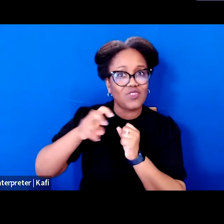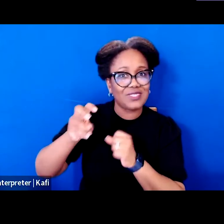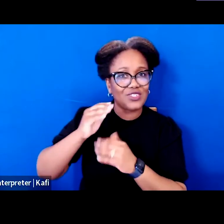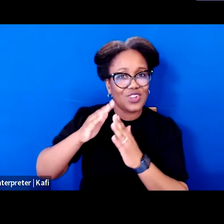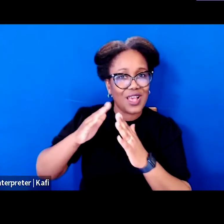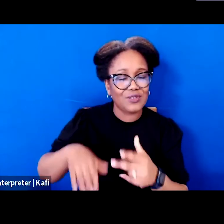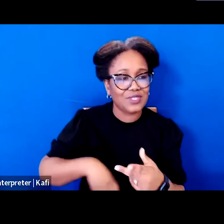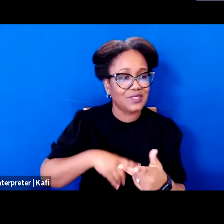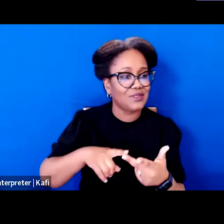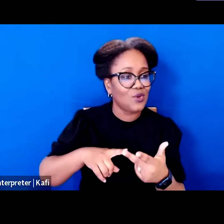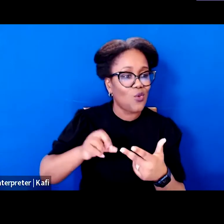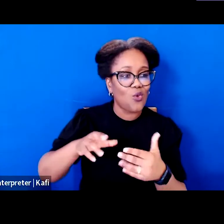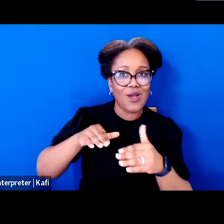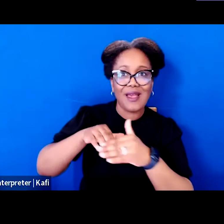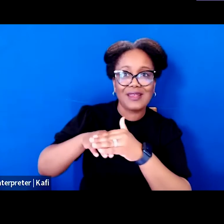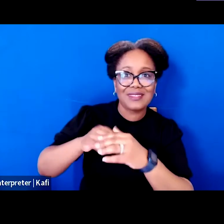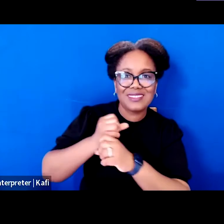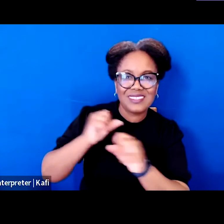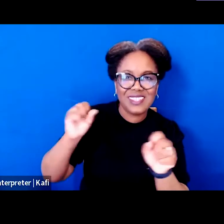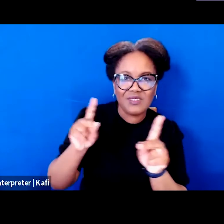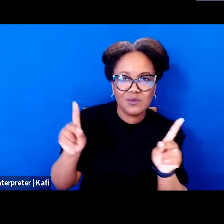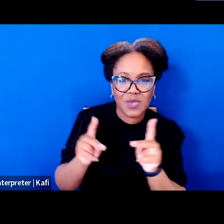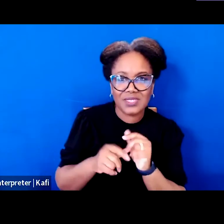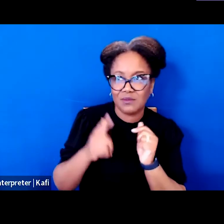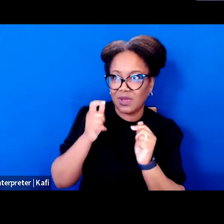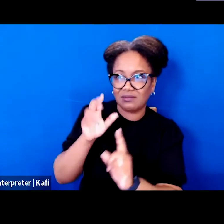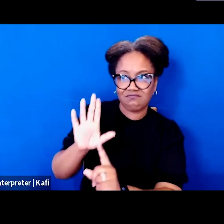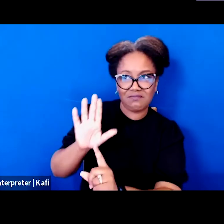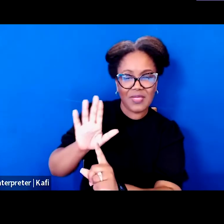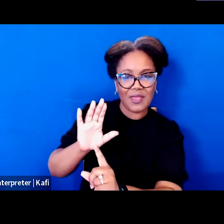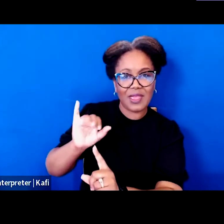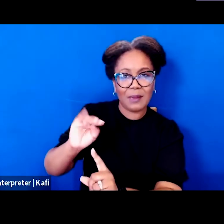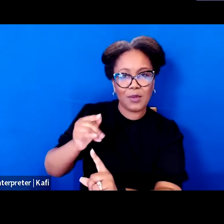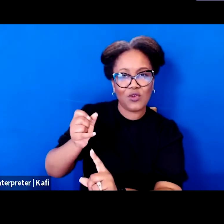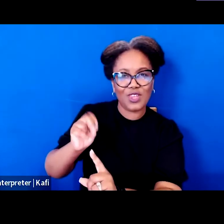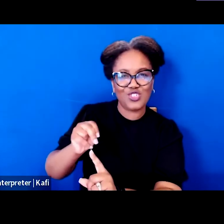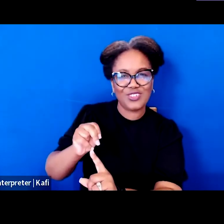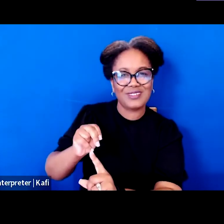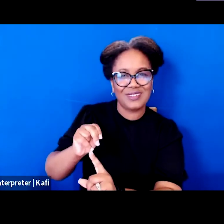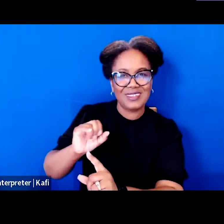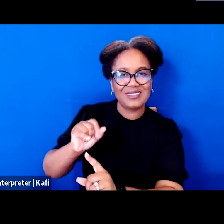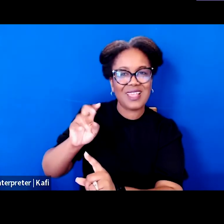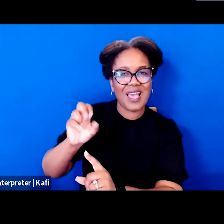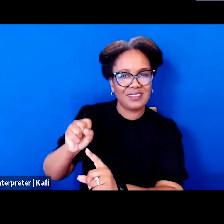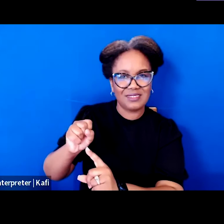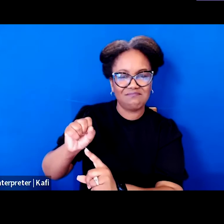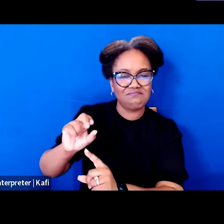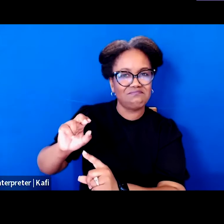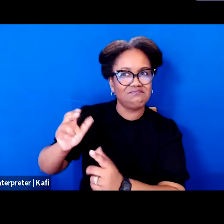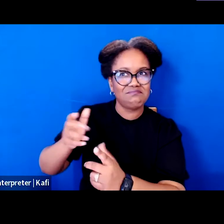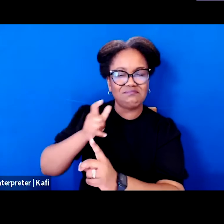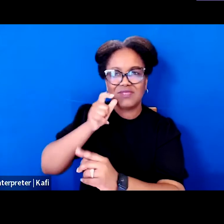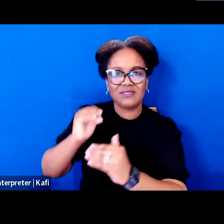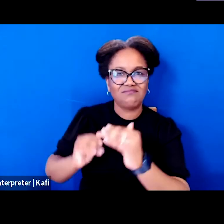I can track where there are Canadian mining companies, for example, where we see that the role of colonization that is